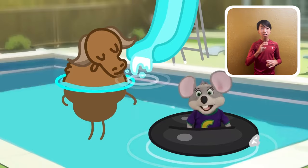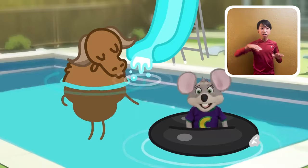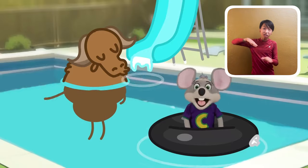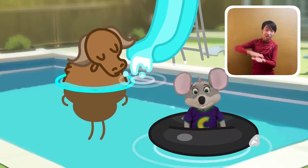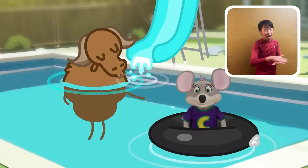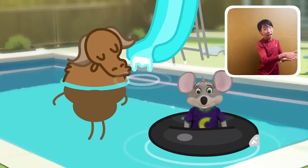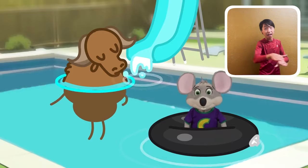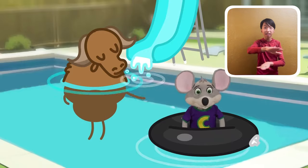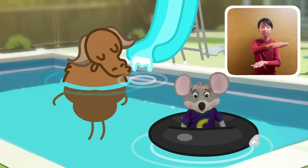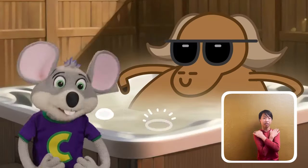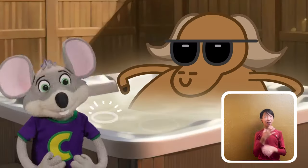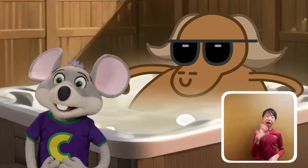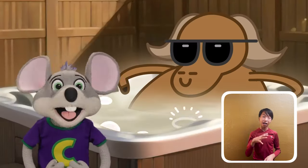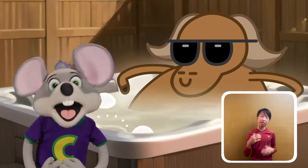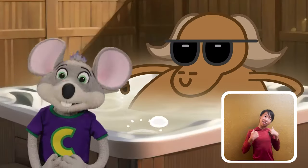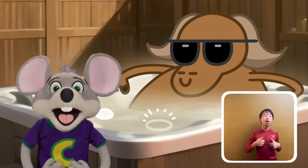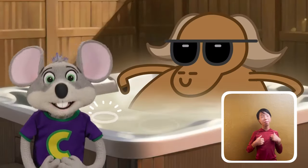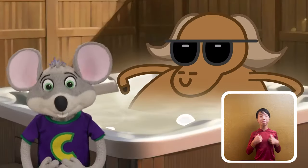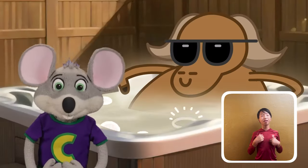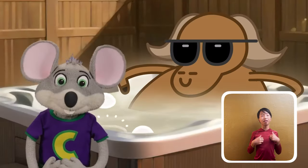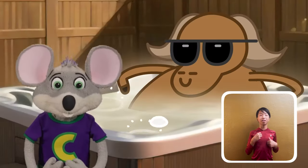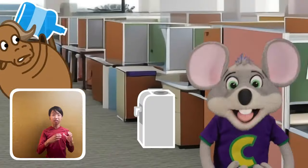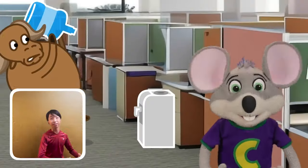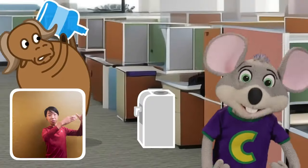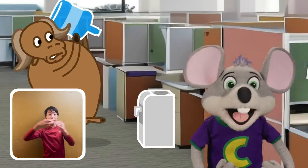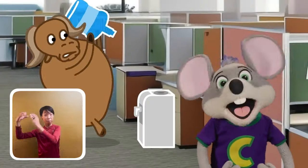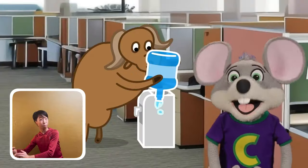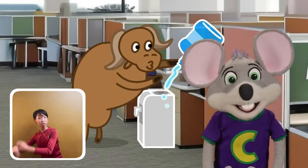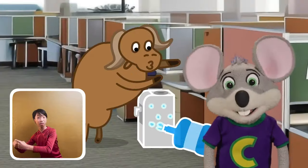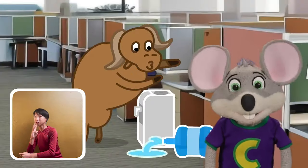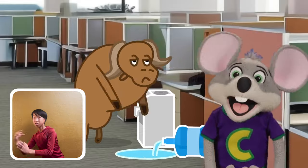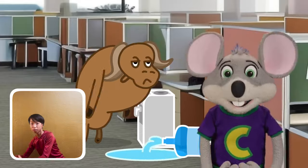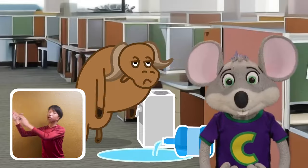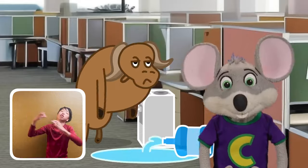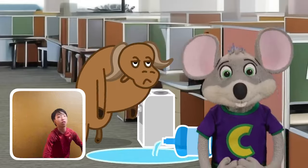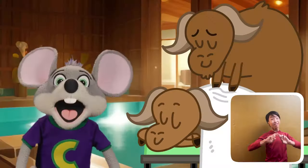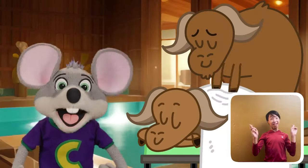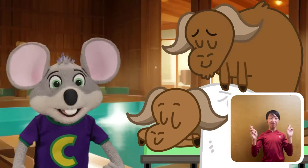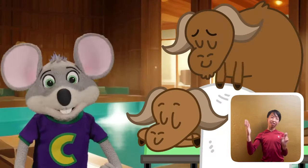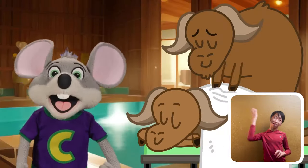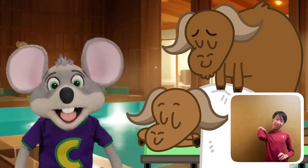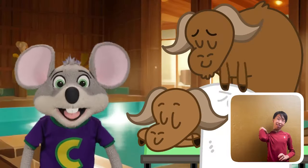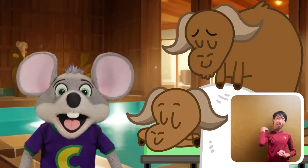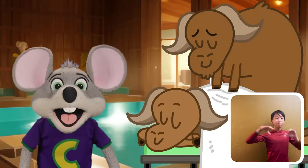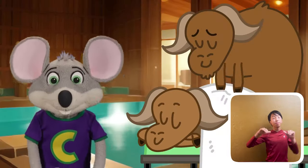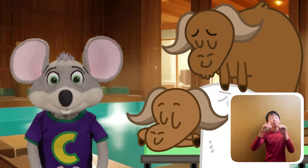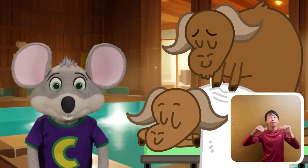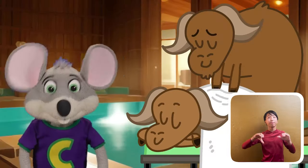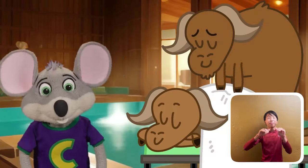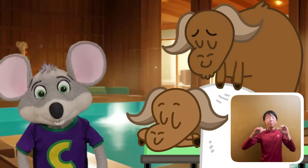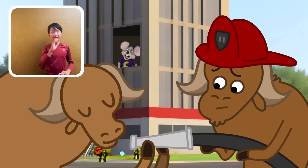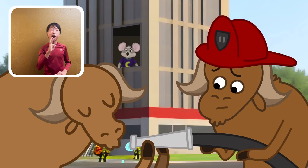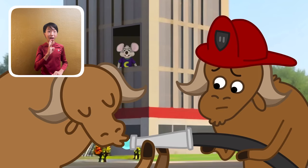from the water slide chilling in the hot tub change of bottles on the water cooler getting ready for his back rub